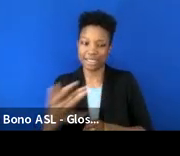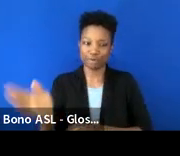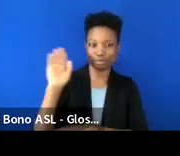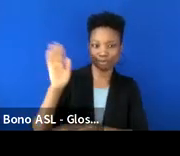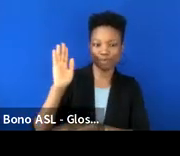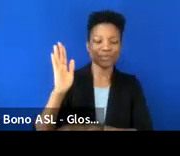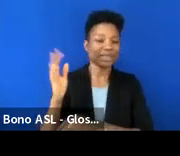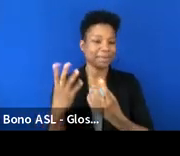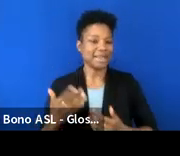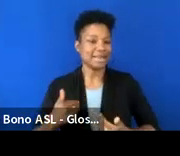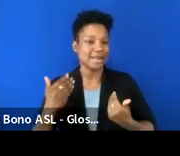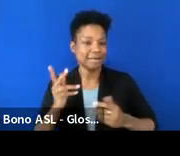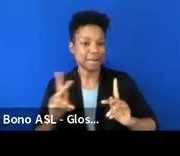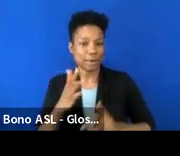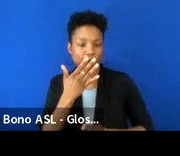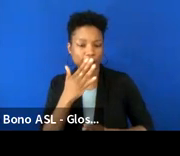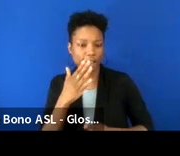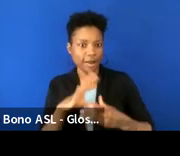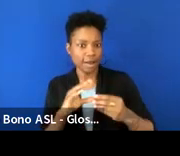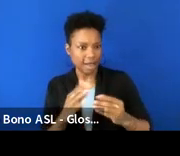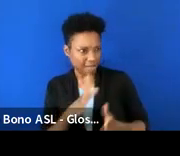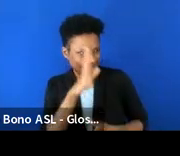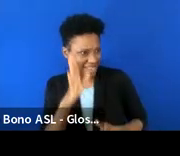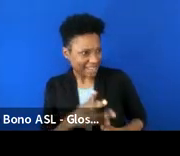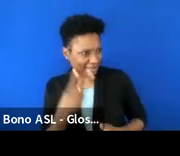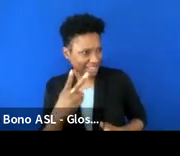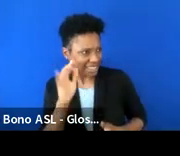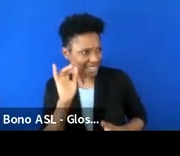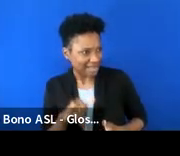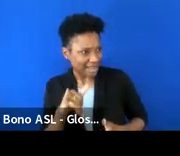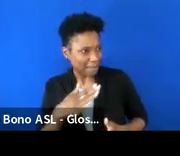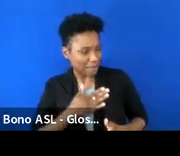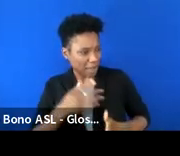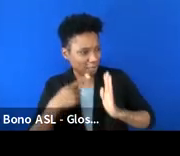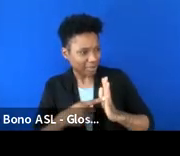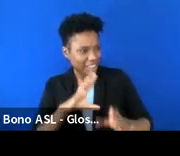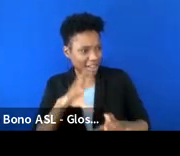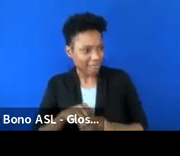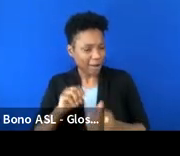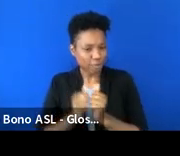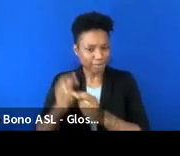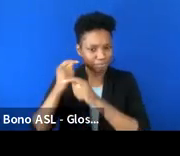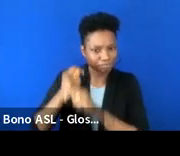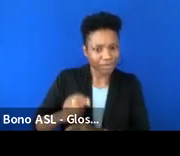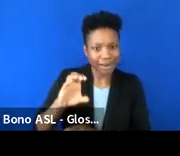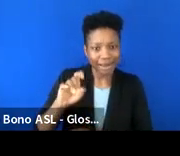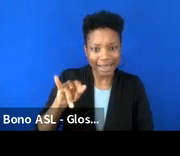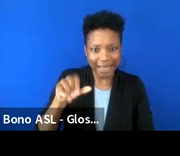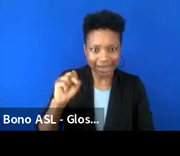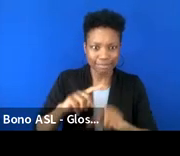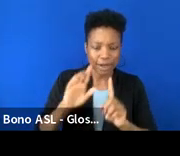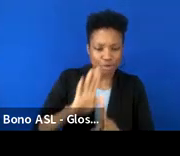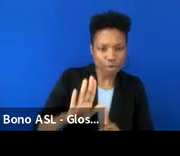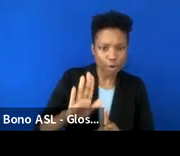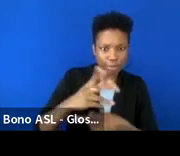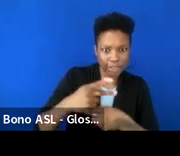never felt seen in the classics until they've seen our production. So that's something that we have footage of, we've documented. So for you and your work, what is